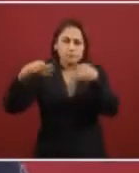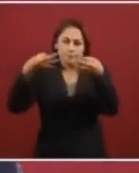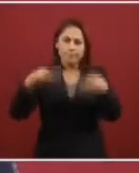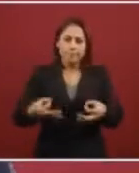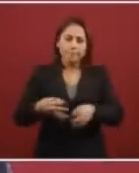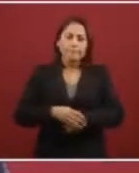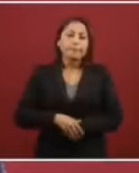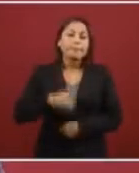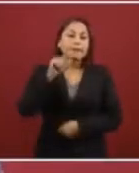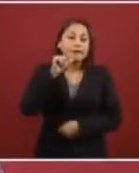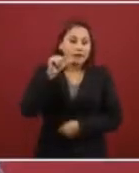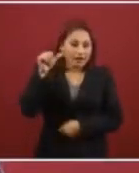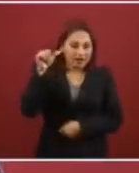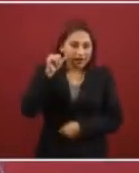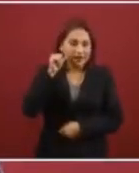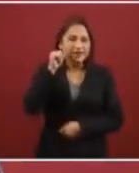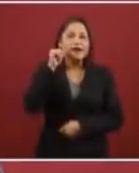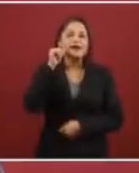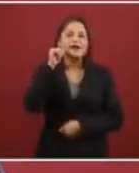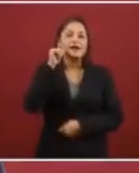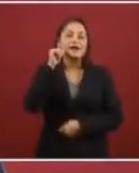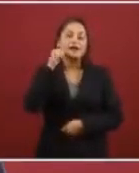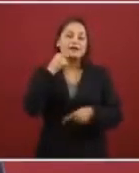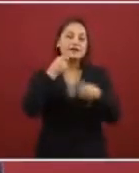same as we dealt with yesterday. Se nos está